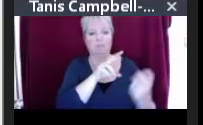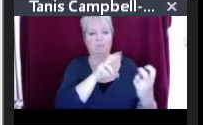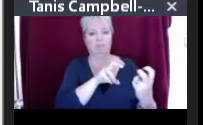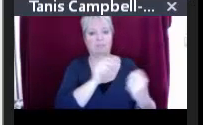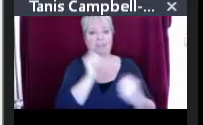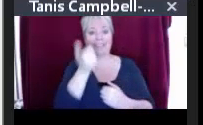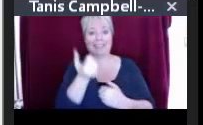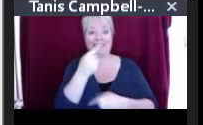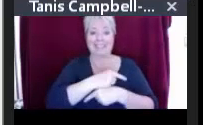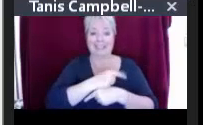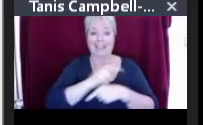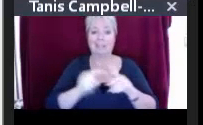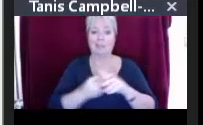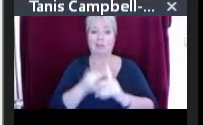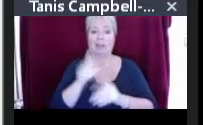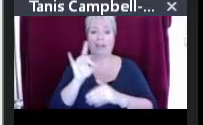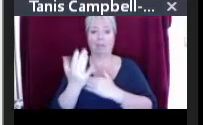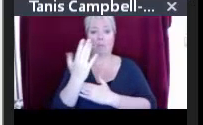day for a work trial.